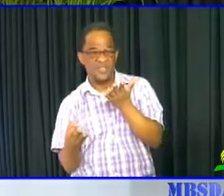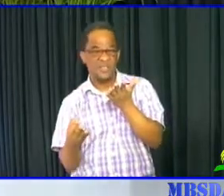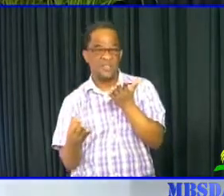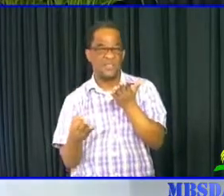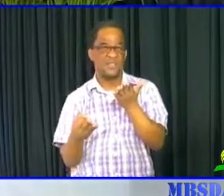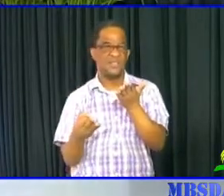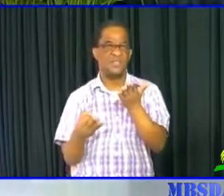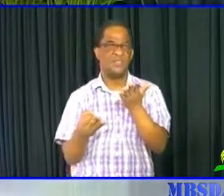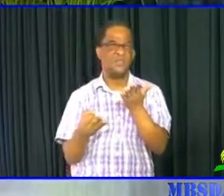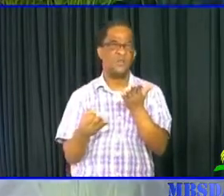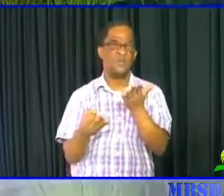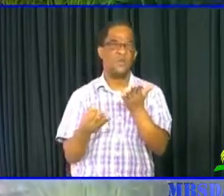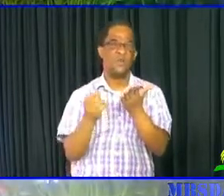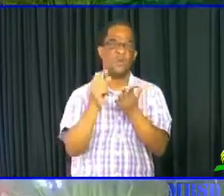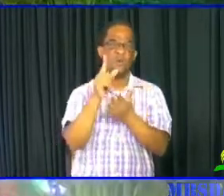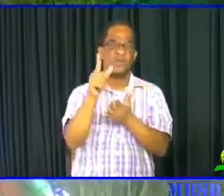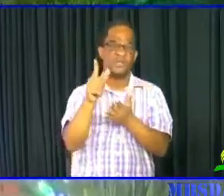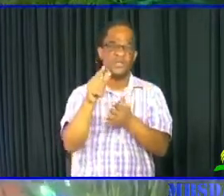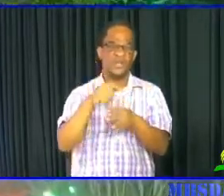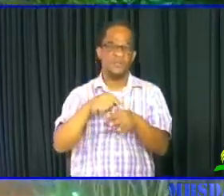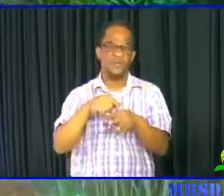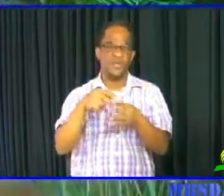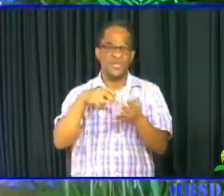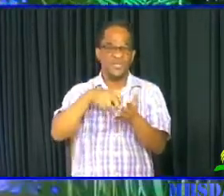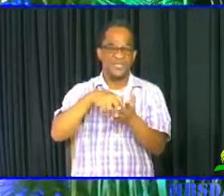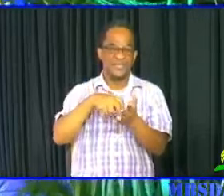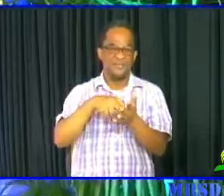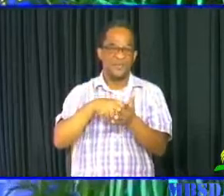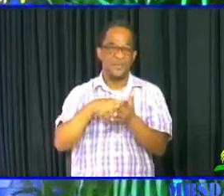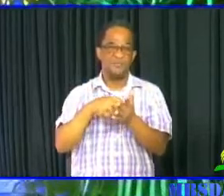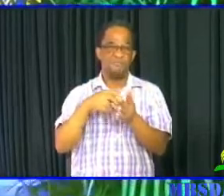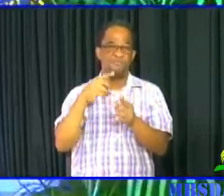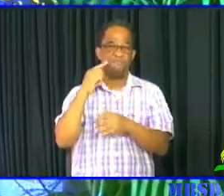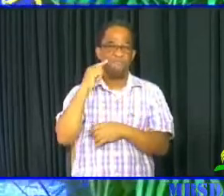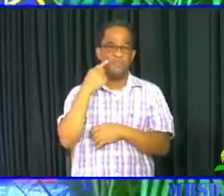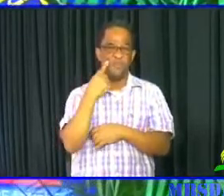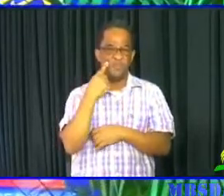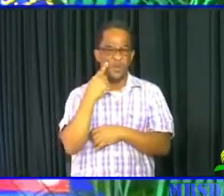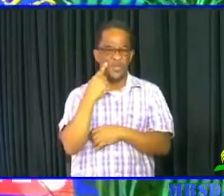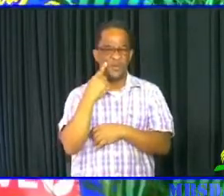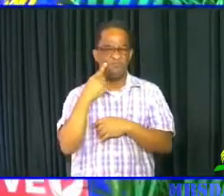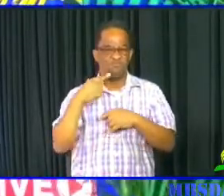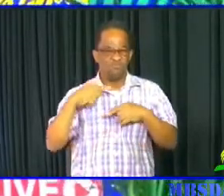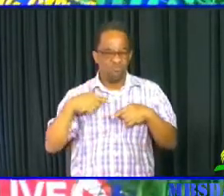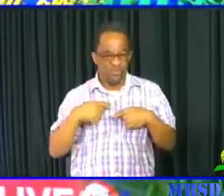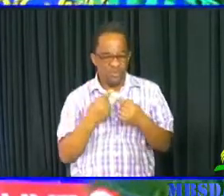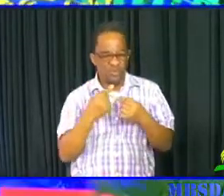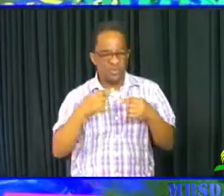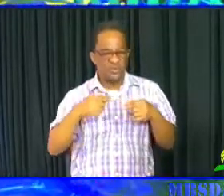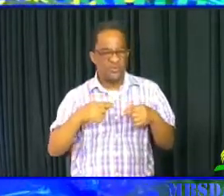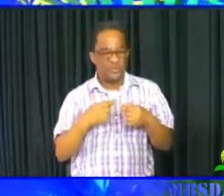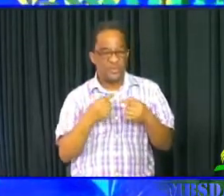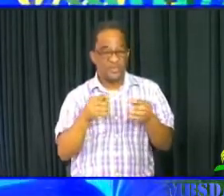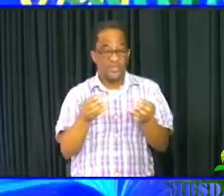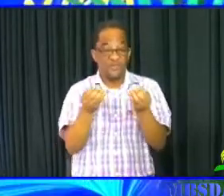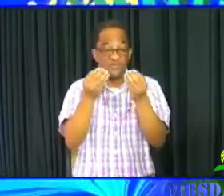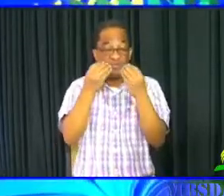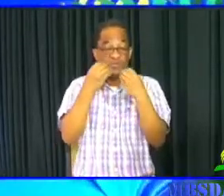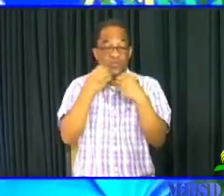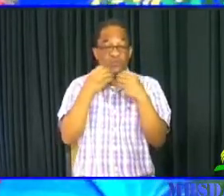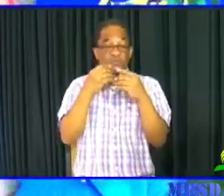he nailed all the bitterness and grief to give you peace and